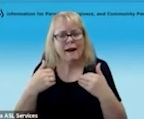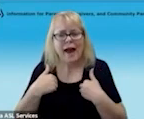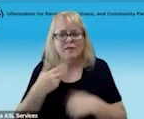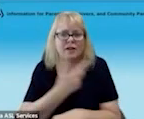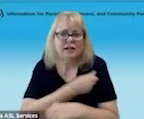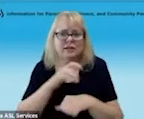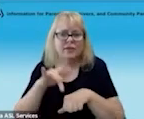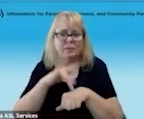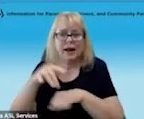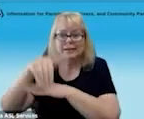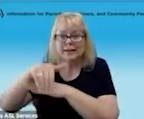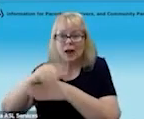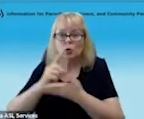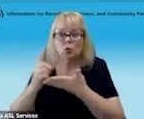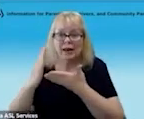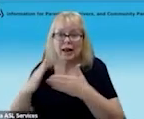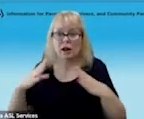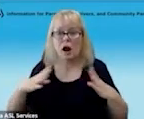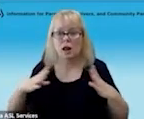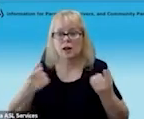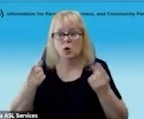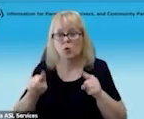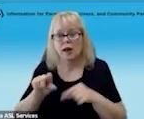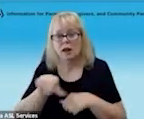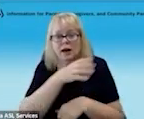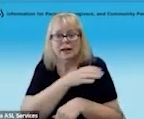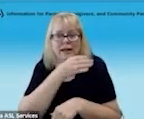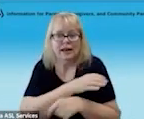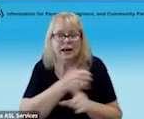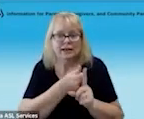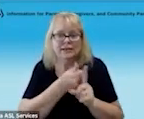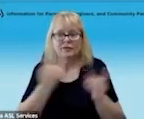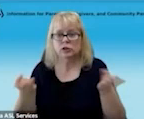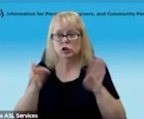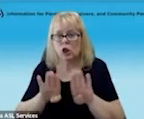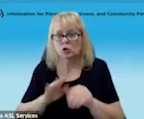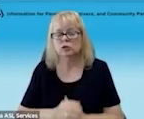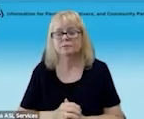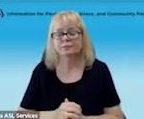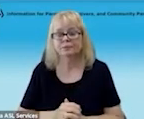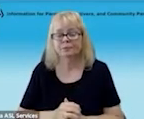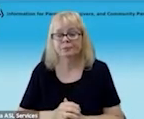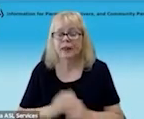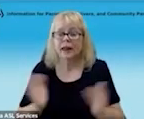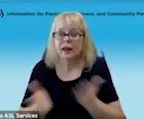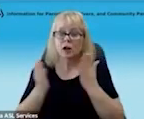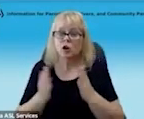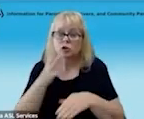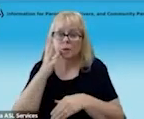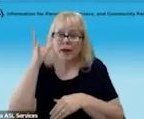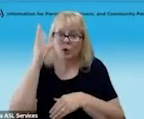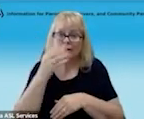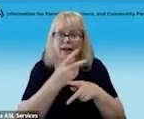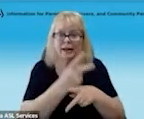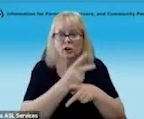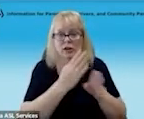critical roles in contributing to vaccine equity. We do still anticipate that pharmacies will play a critical role, for example, in having vaccine available